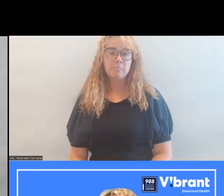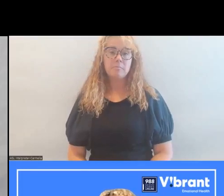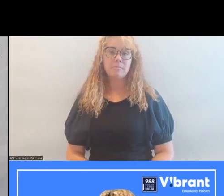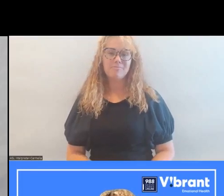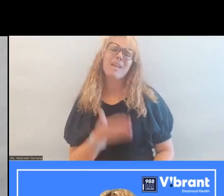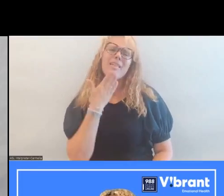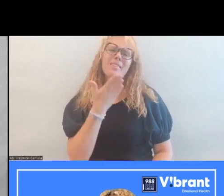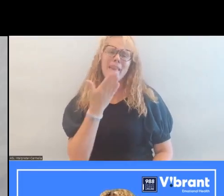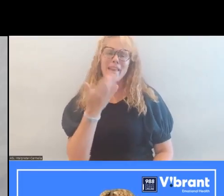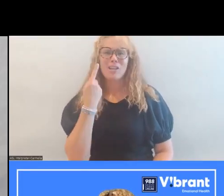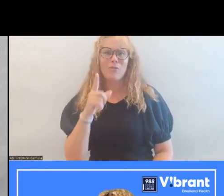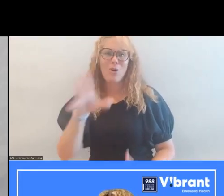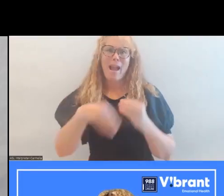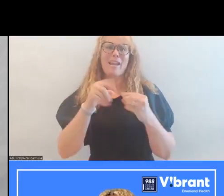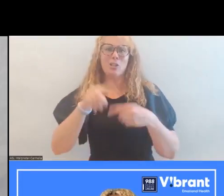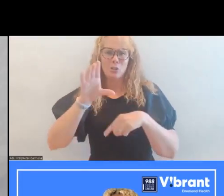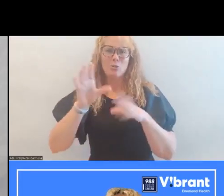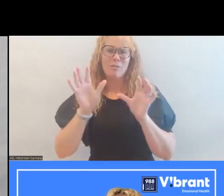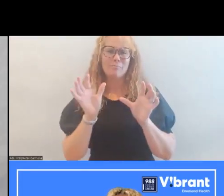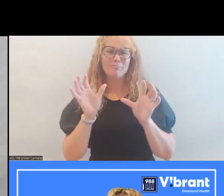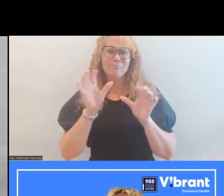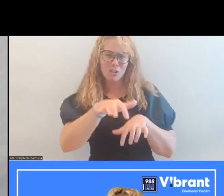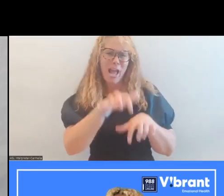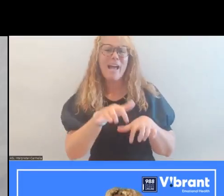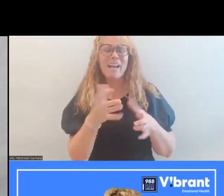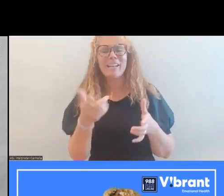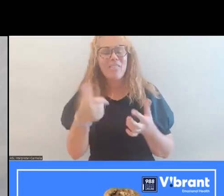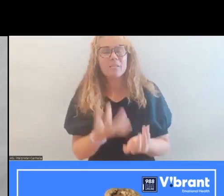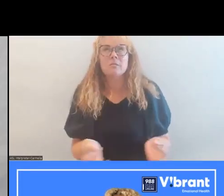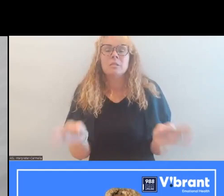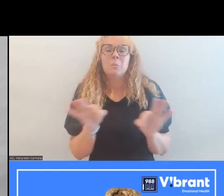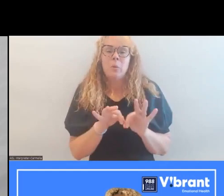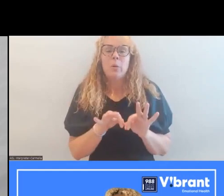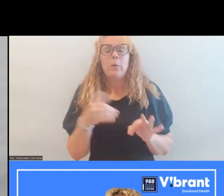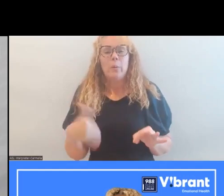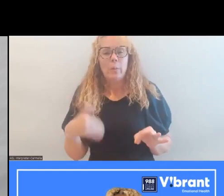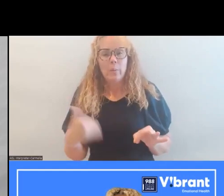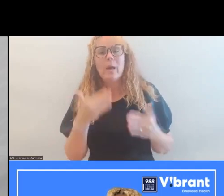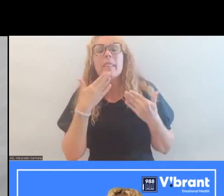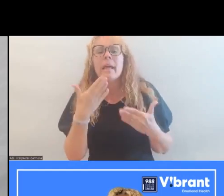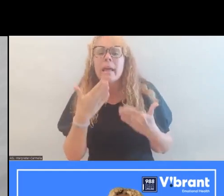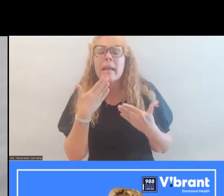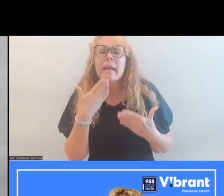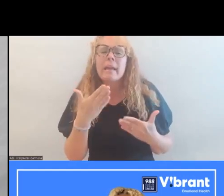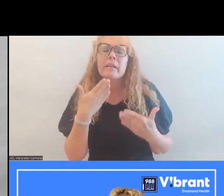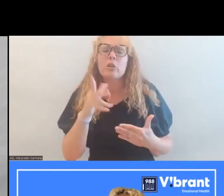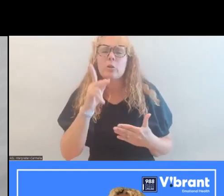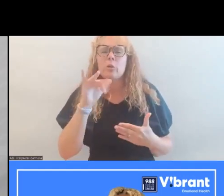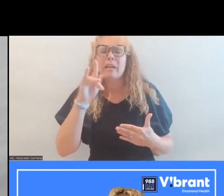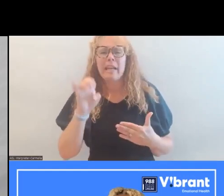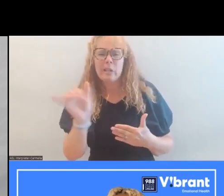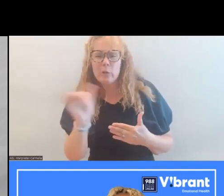Yes, thank you for putting that in the chat and expanding on that, Sylvia. This is just so important. So just thank you and Katie for your work